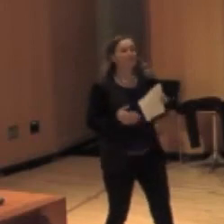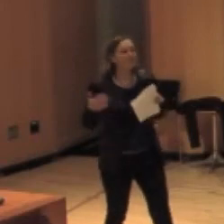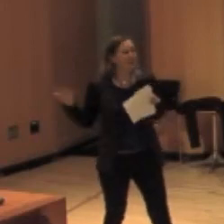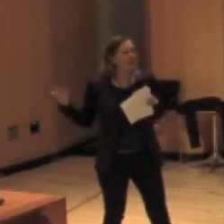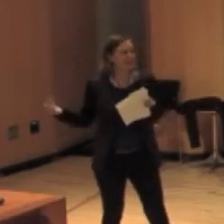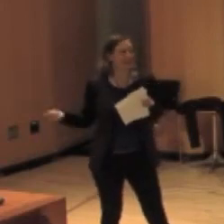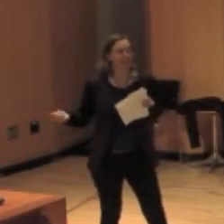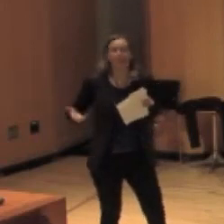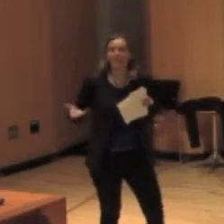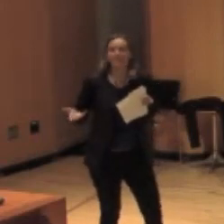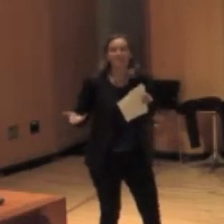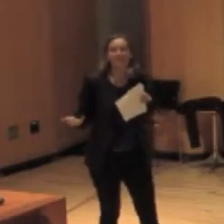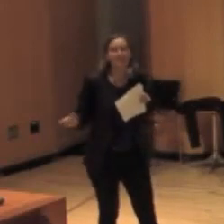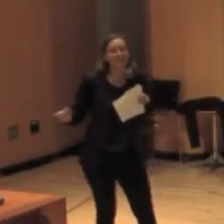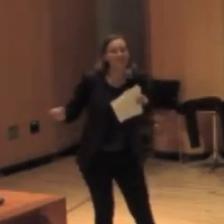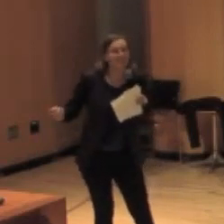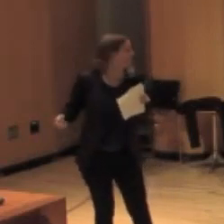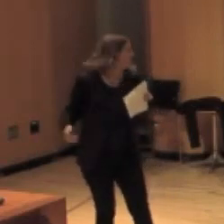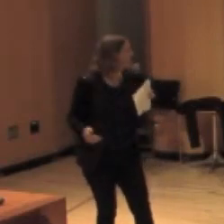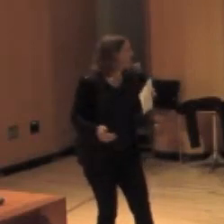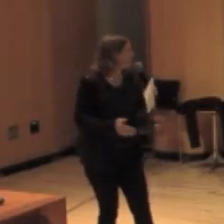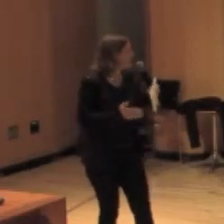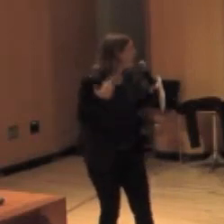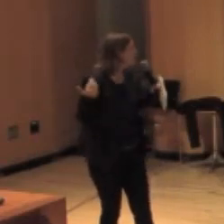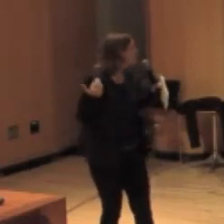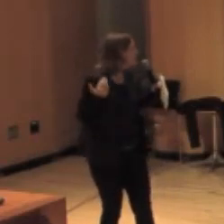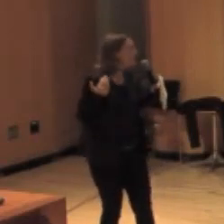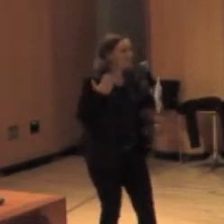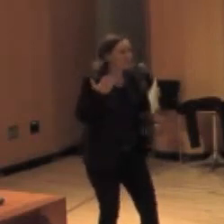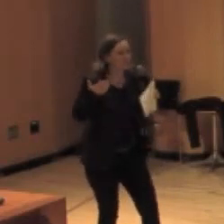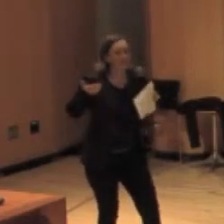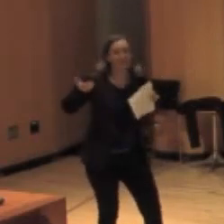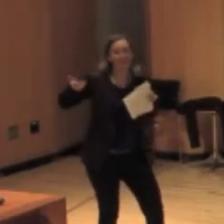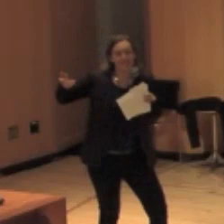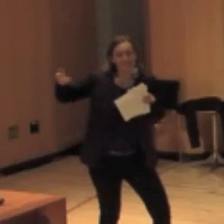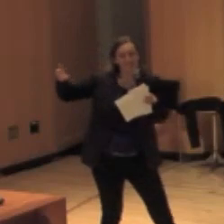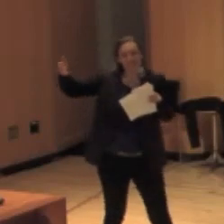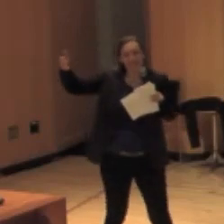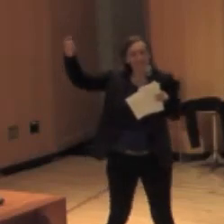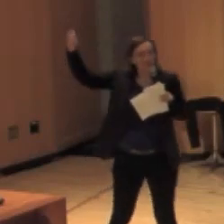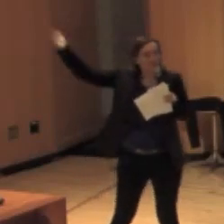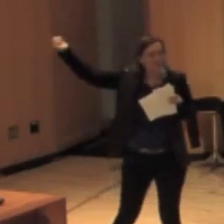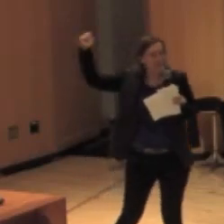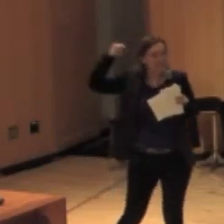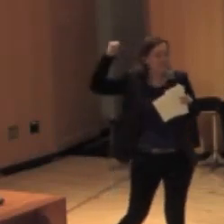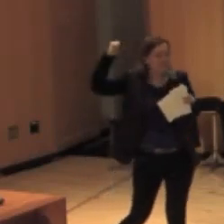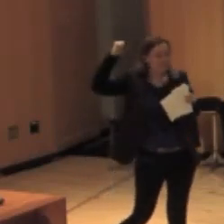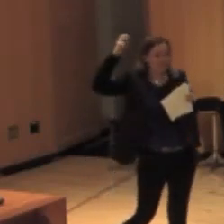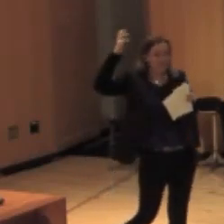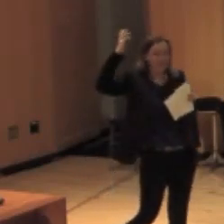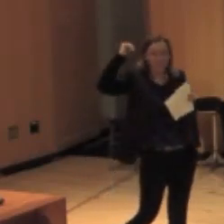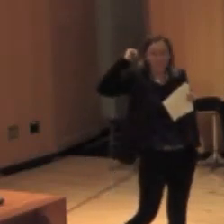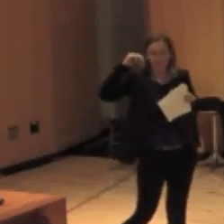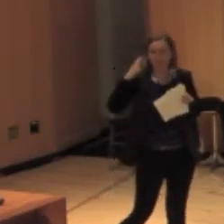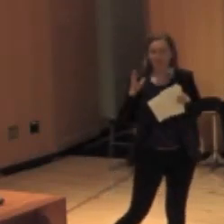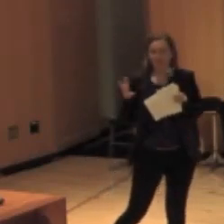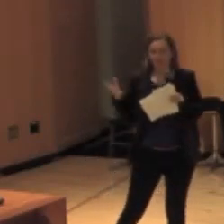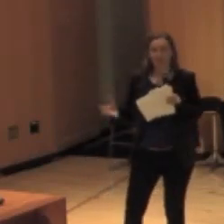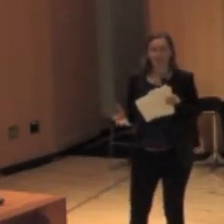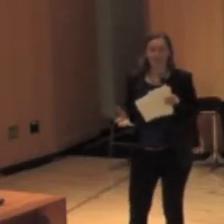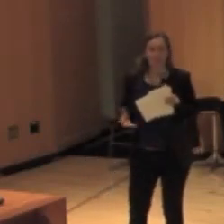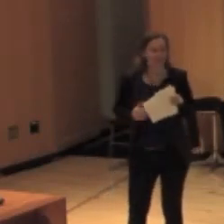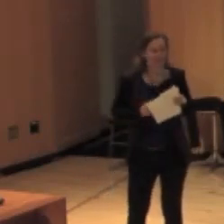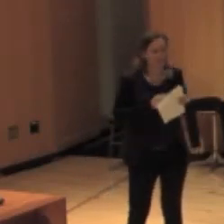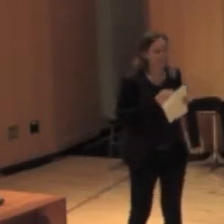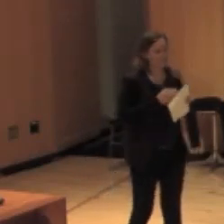time it could be anywhere City it could be OS it could be Bangladesh Daka you know it